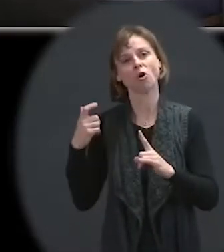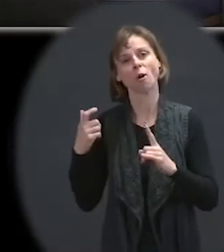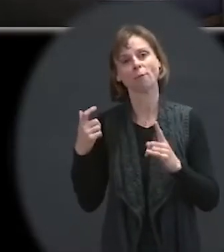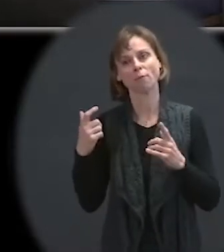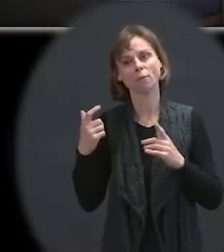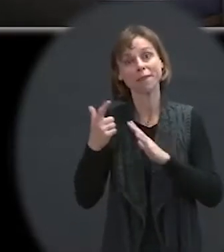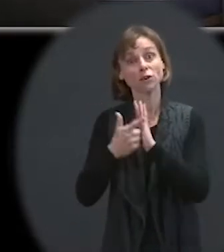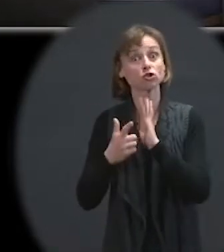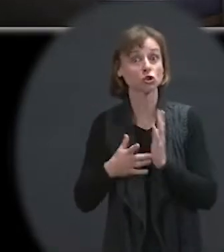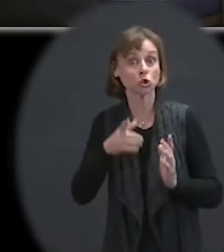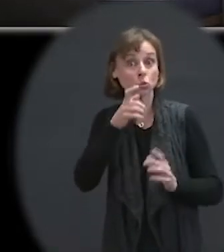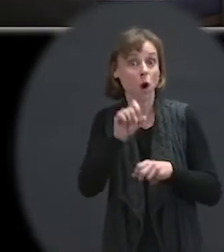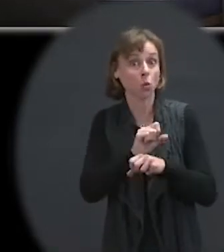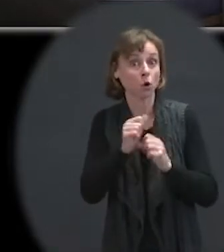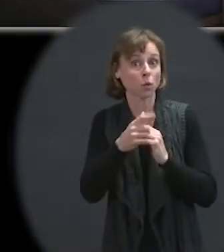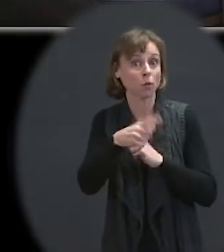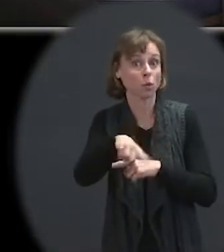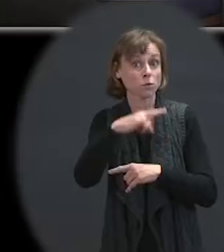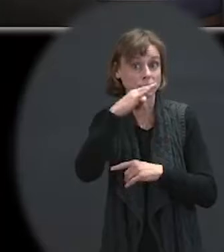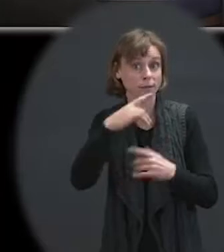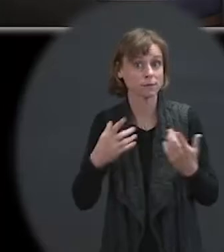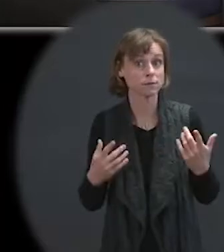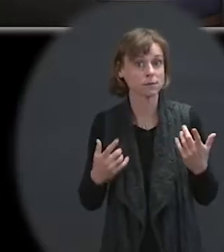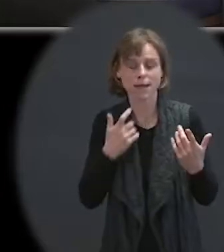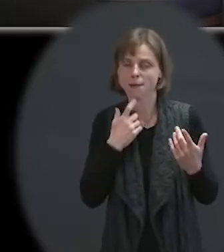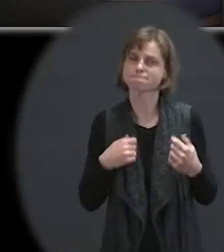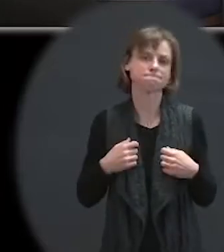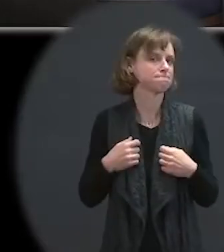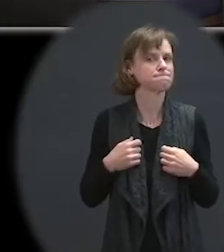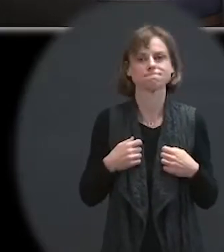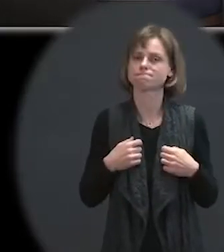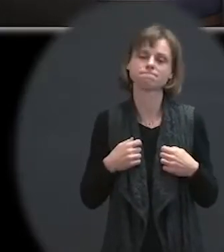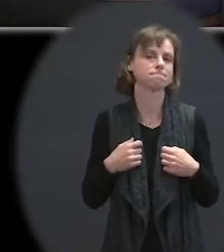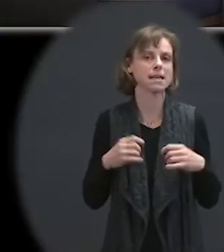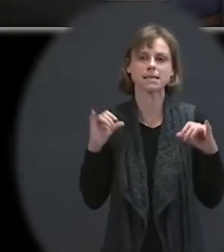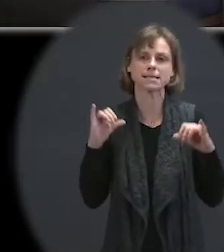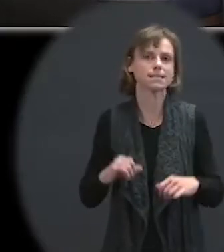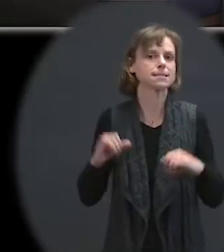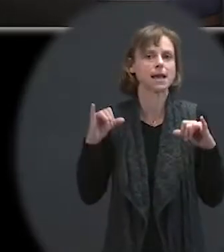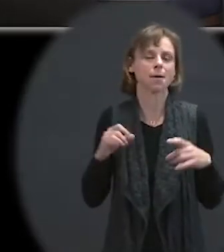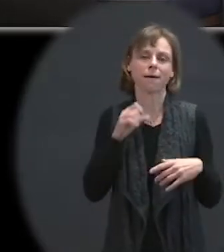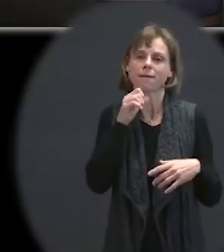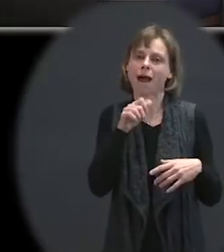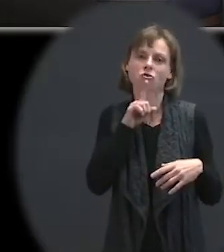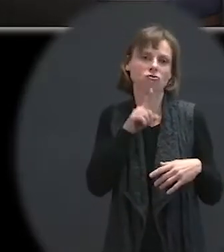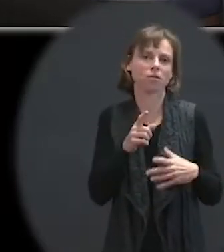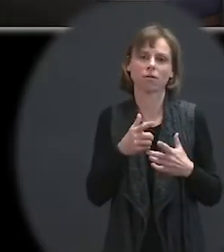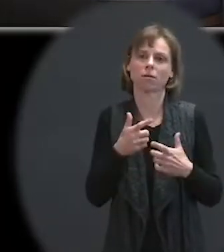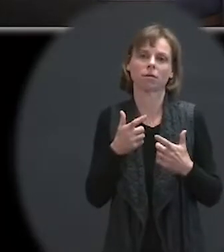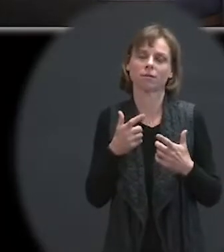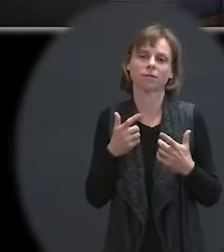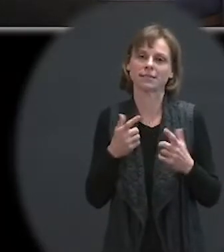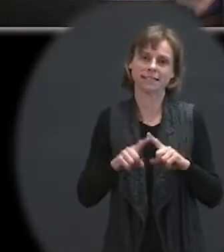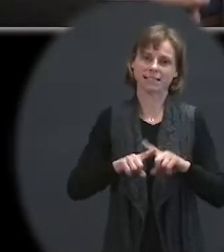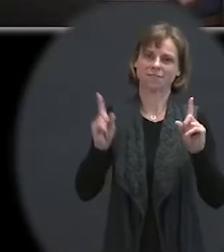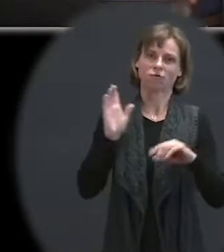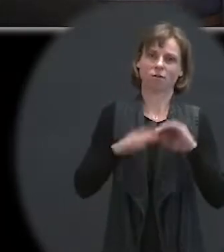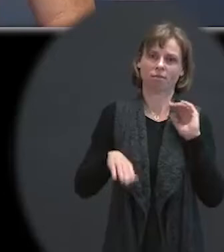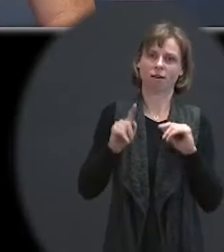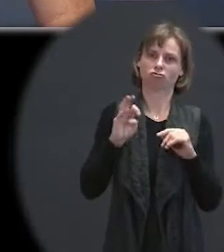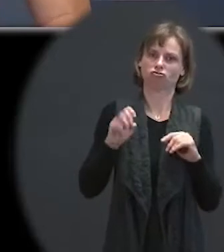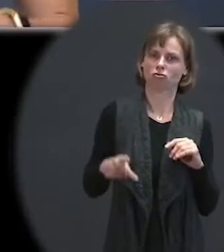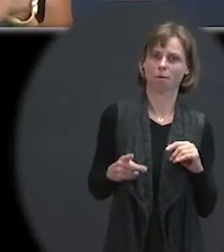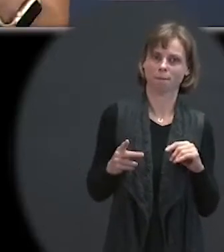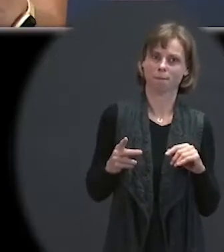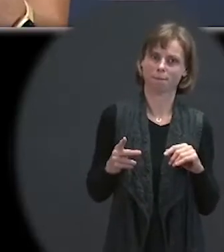attorneys who work with and represent these children who say, this isn't much different than what the Trump administration was doing. Well, let